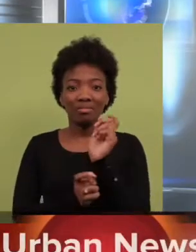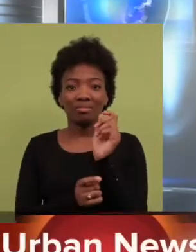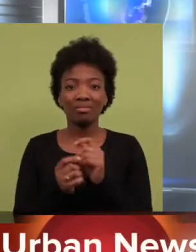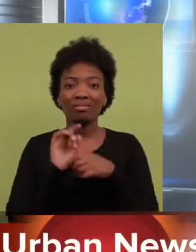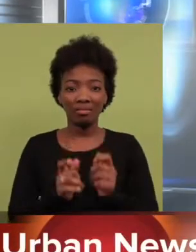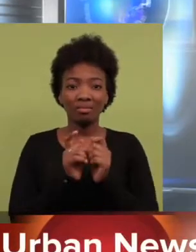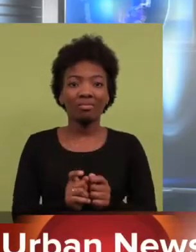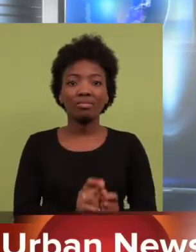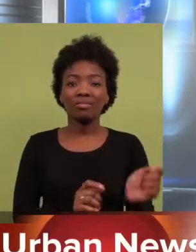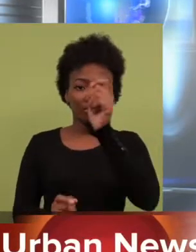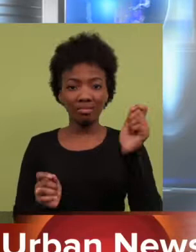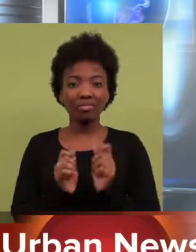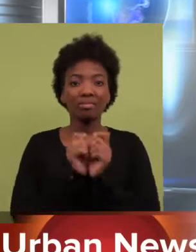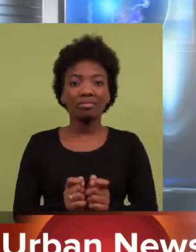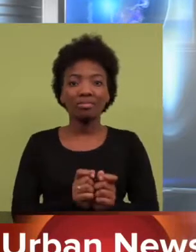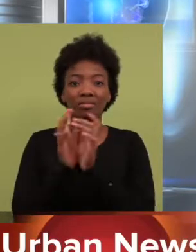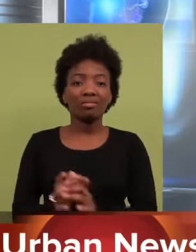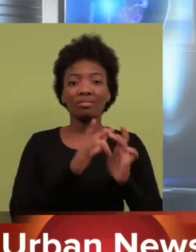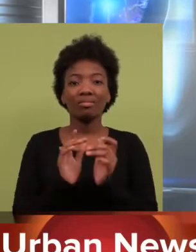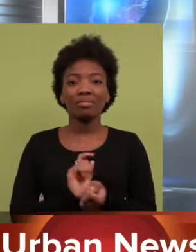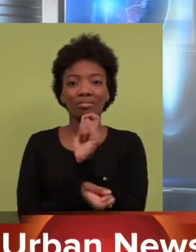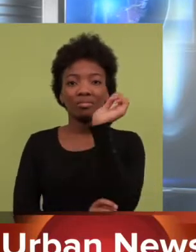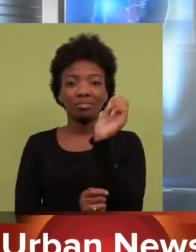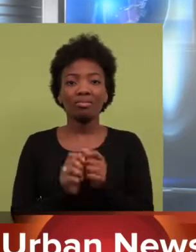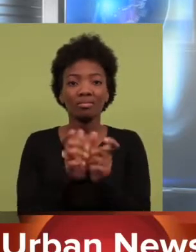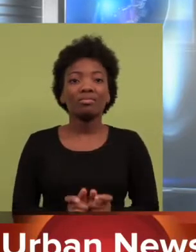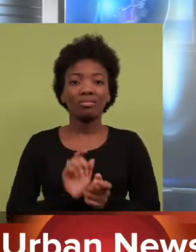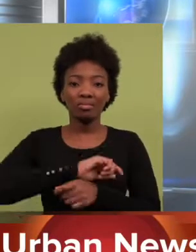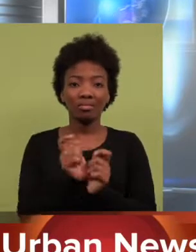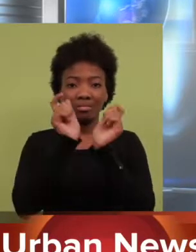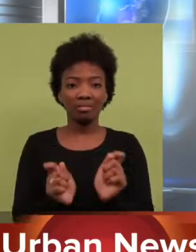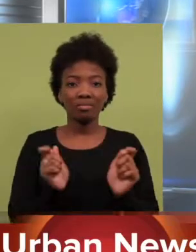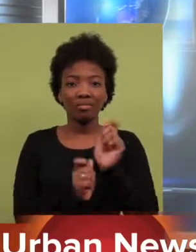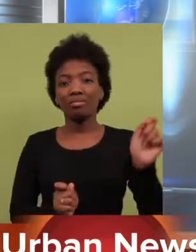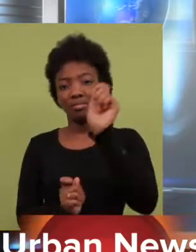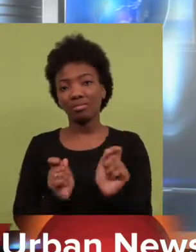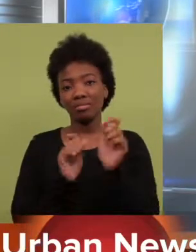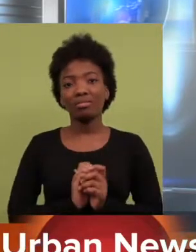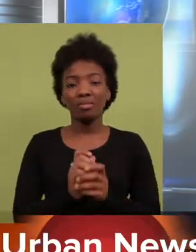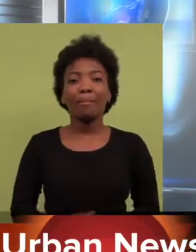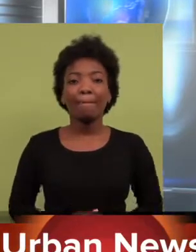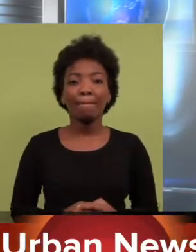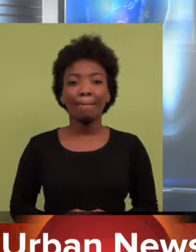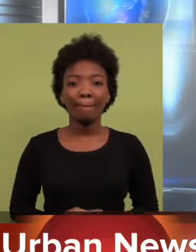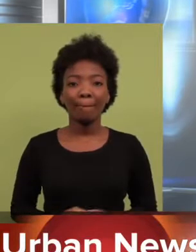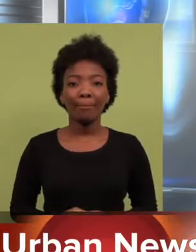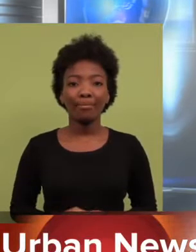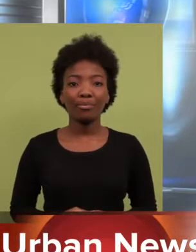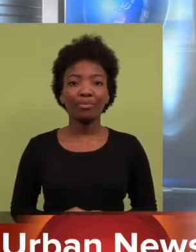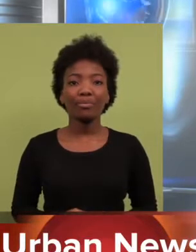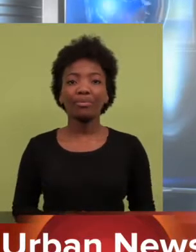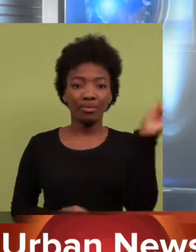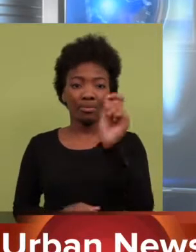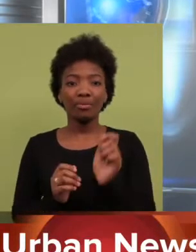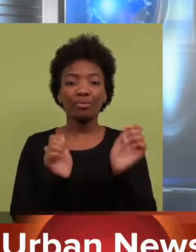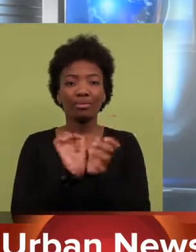Good day, I'm Malifa Busiu. The Red Ants forcefully remove illegal occupants that have started demarcating their own land at the community of Parkmore